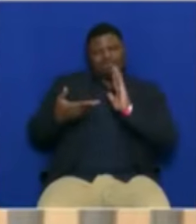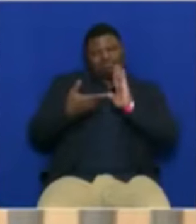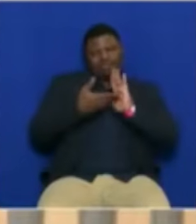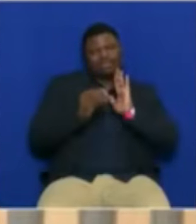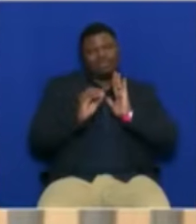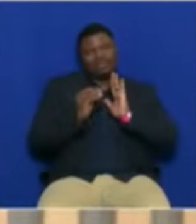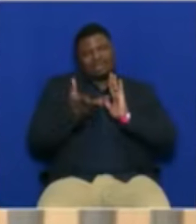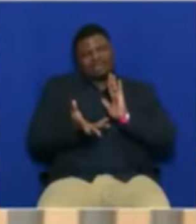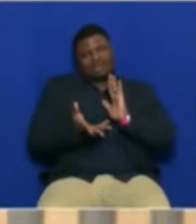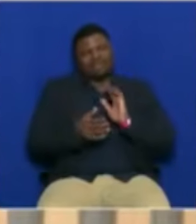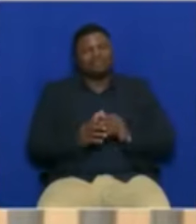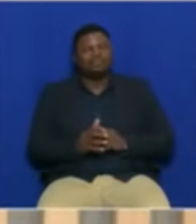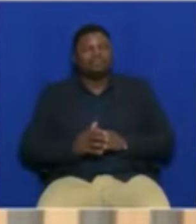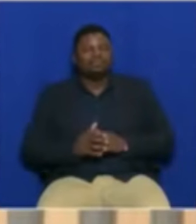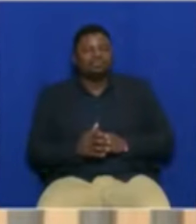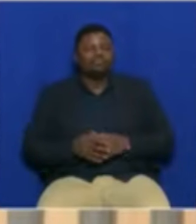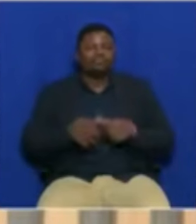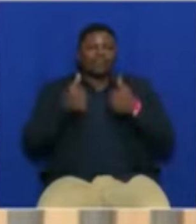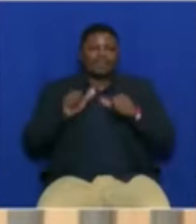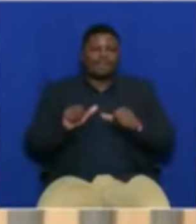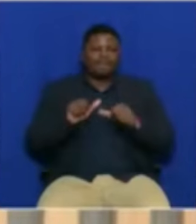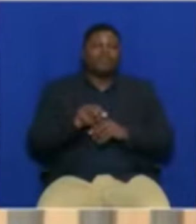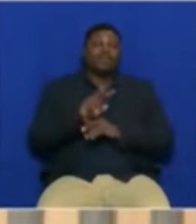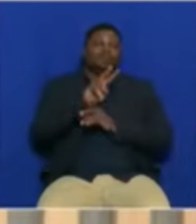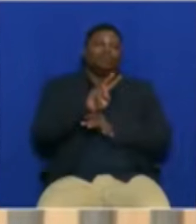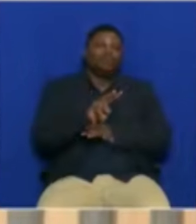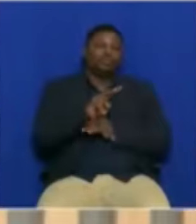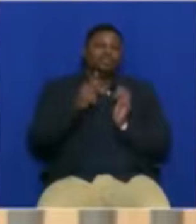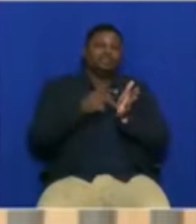282, at the